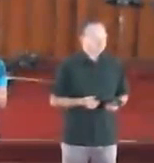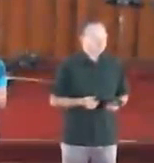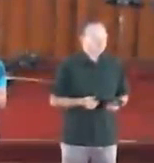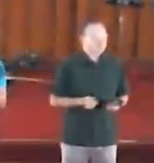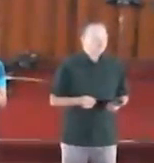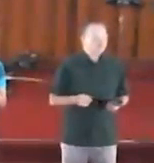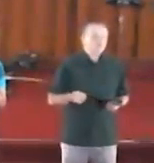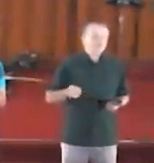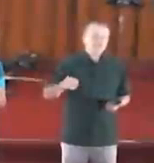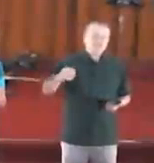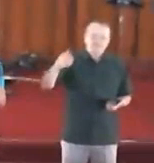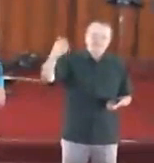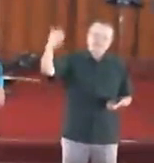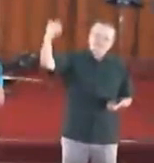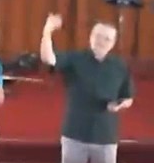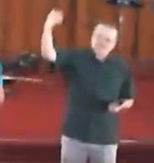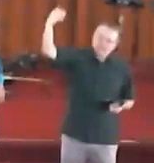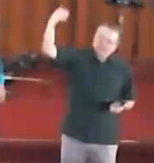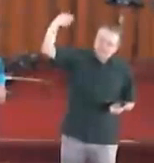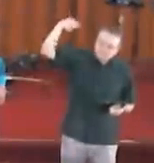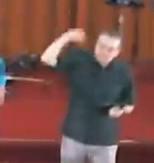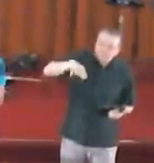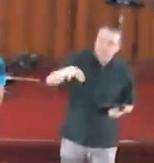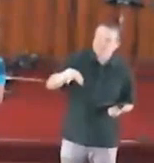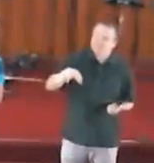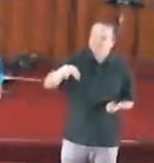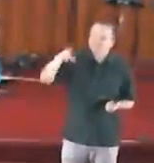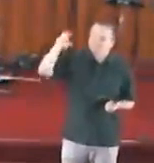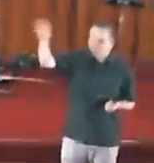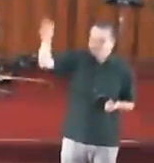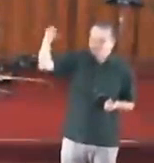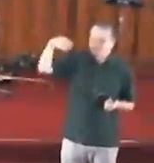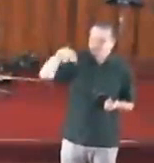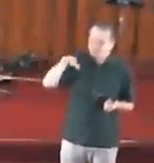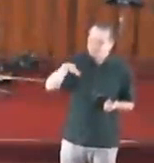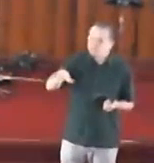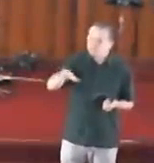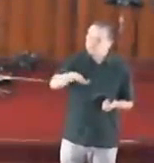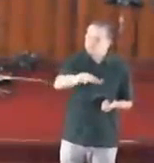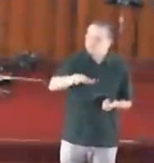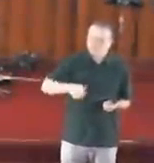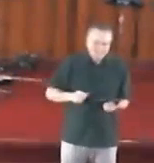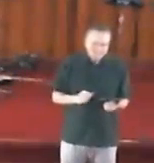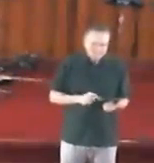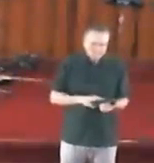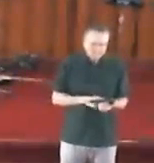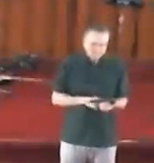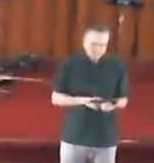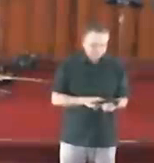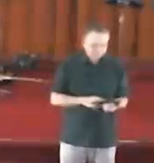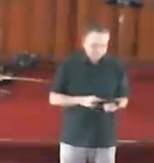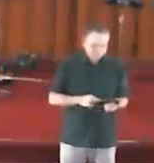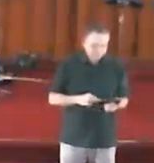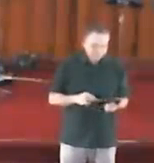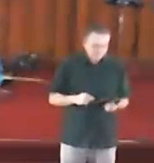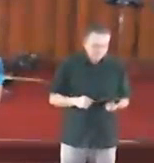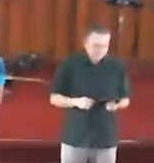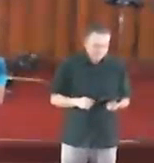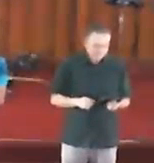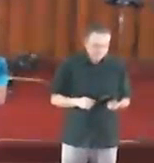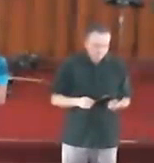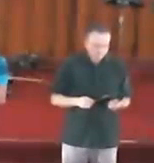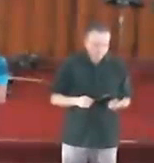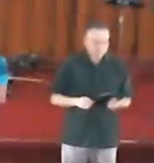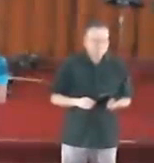and the works of the Holy Spirit. Y tratando de aplicar ese conocimiento a nuestra vida diaria. And we've been trying to apply